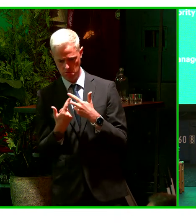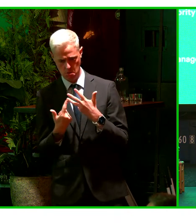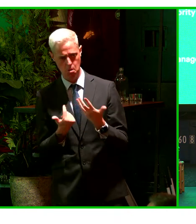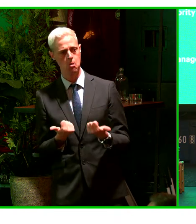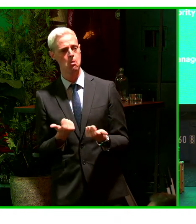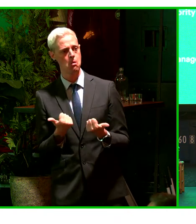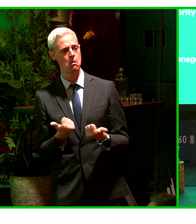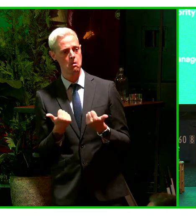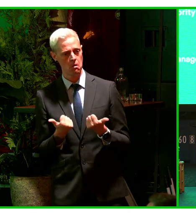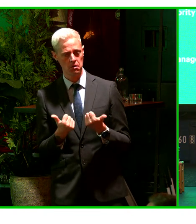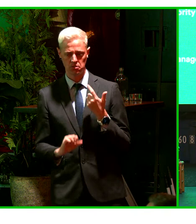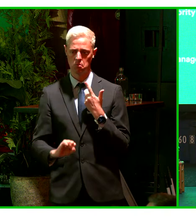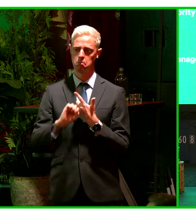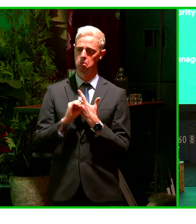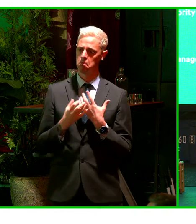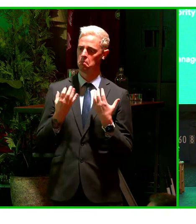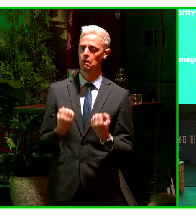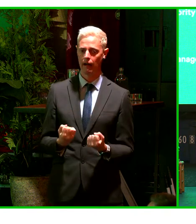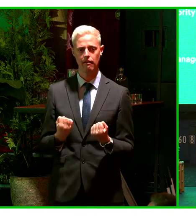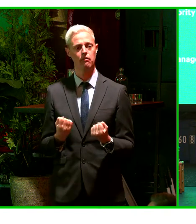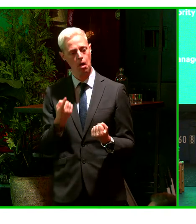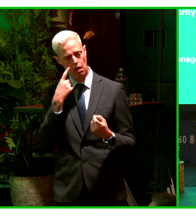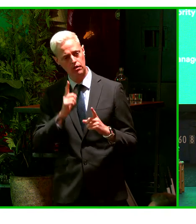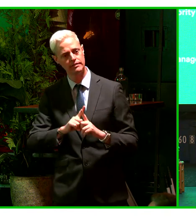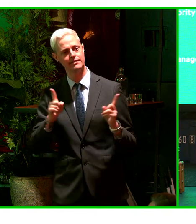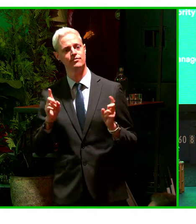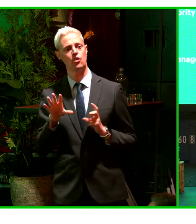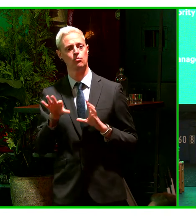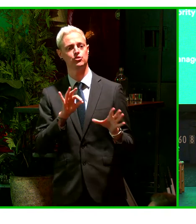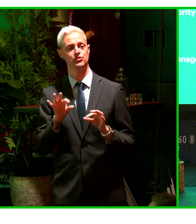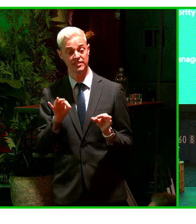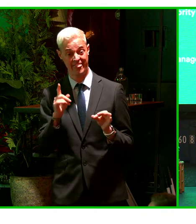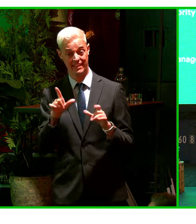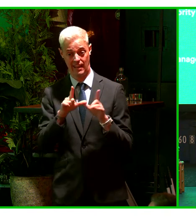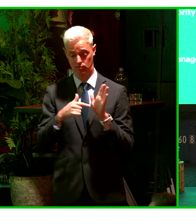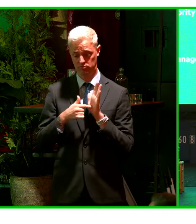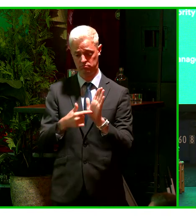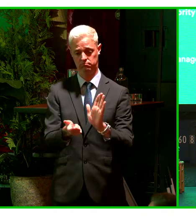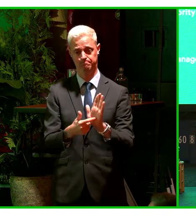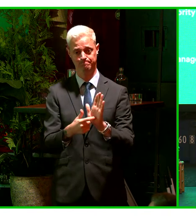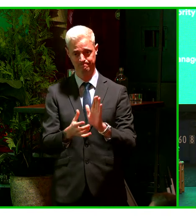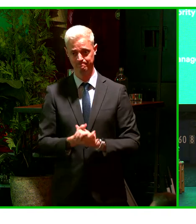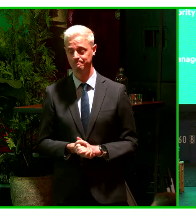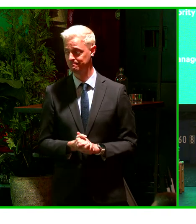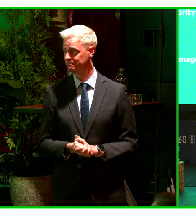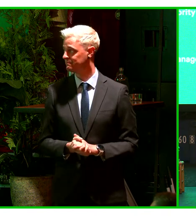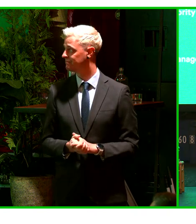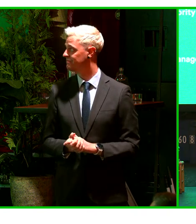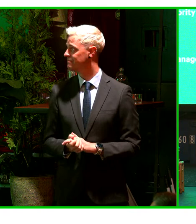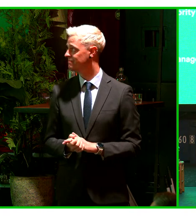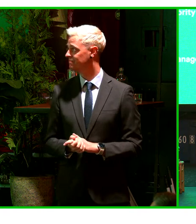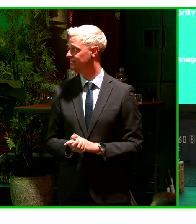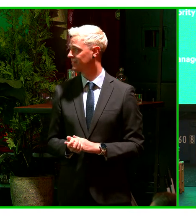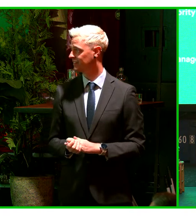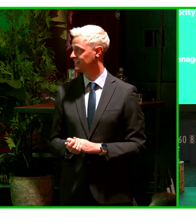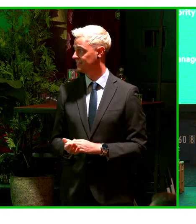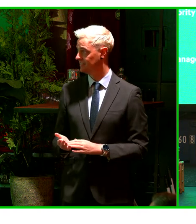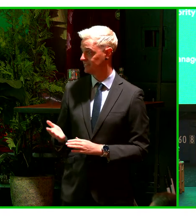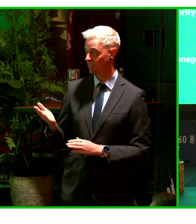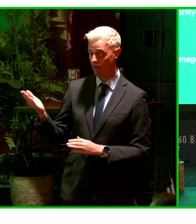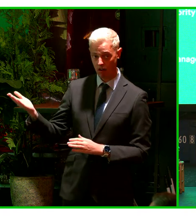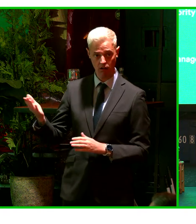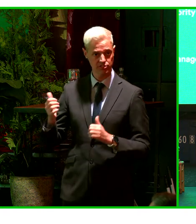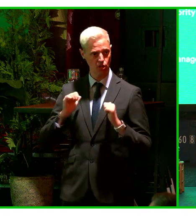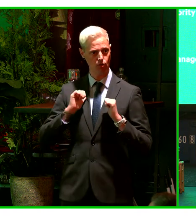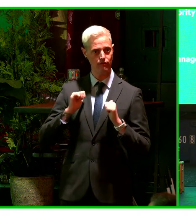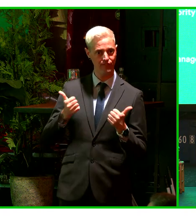that resonates with everybody. And I think that's the language we need to speak. So great body and great bank account is basically